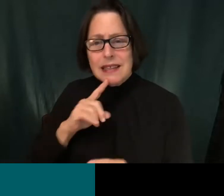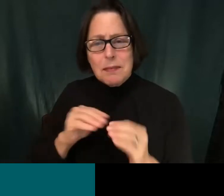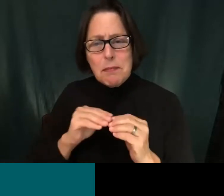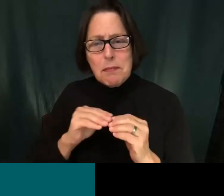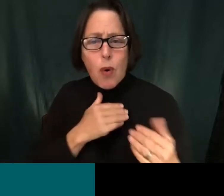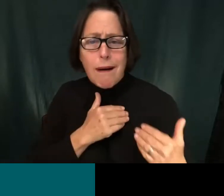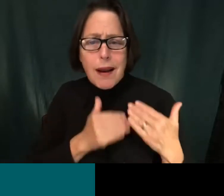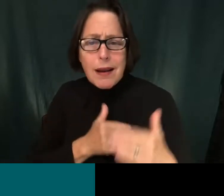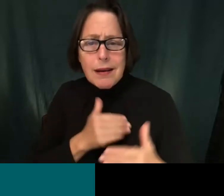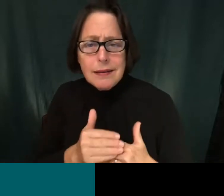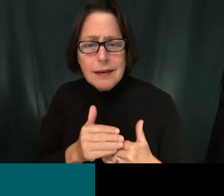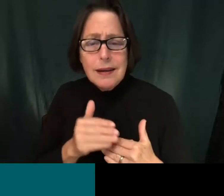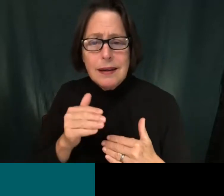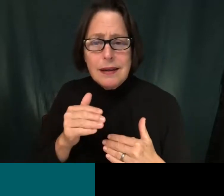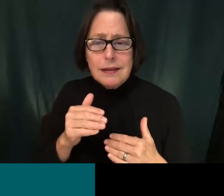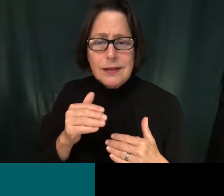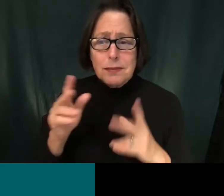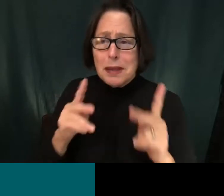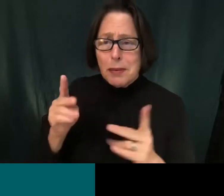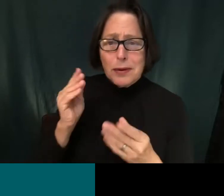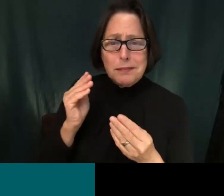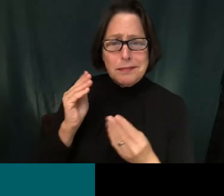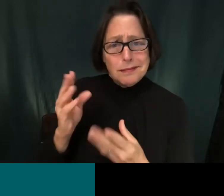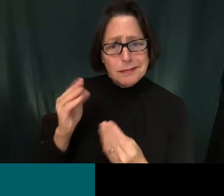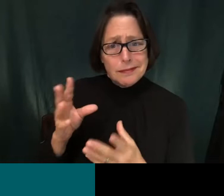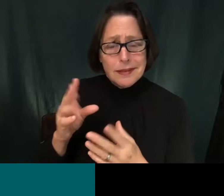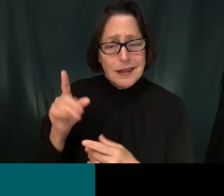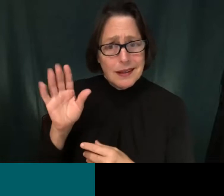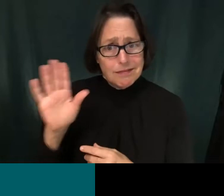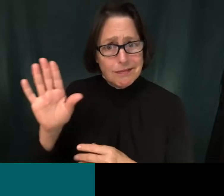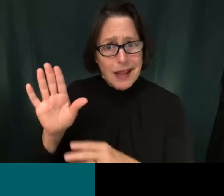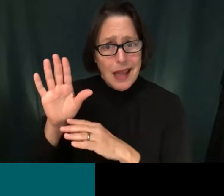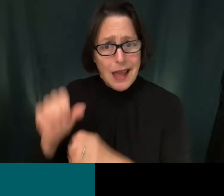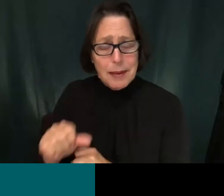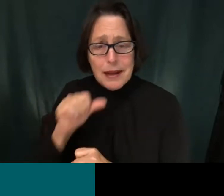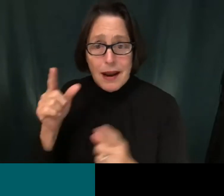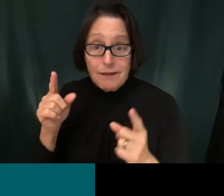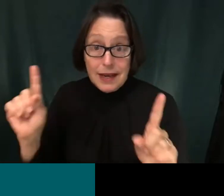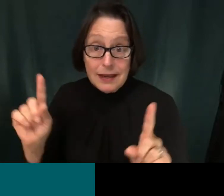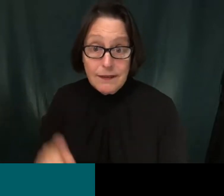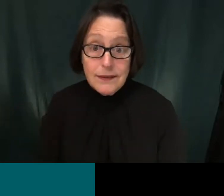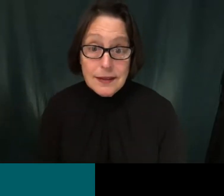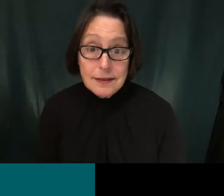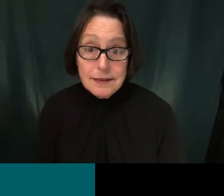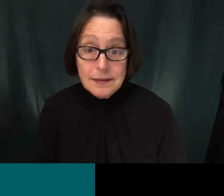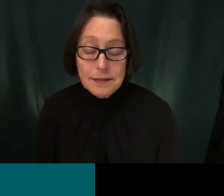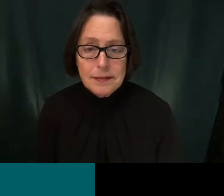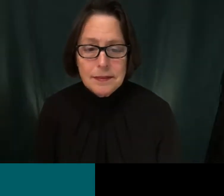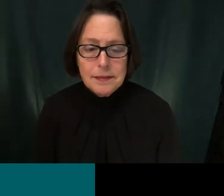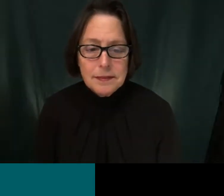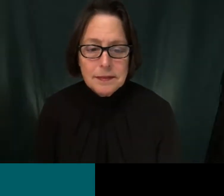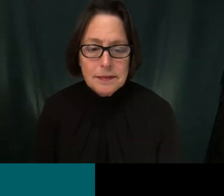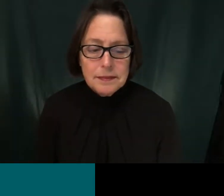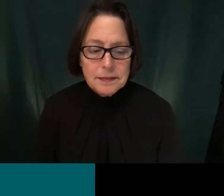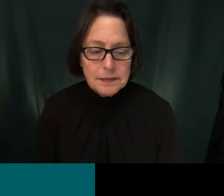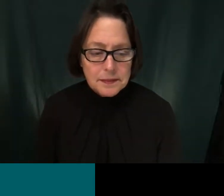in our worlds who may be having some habits that are not as effective.